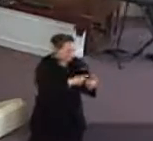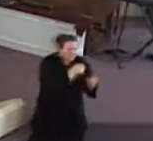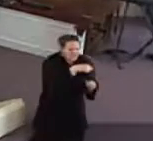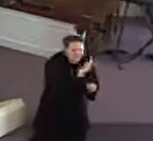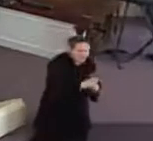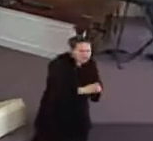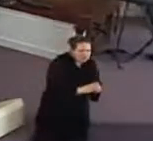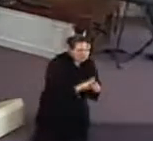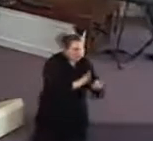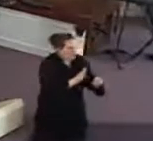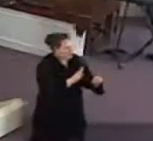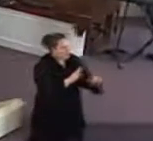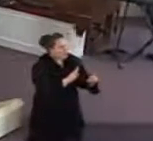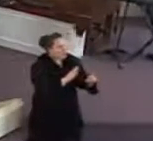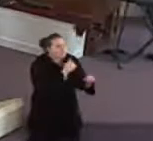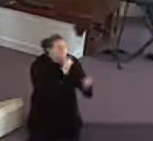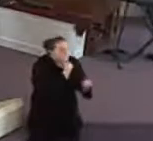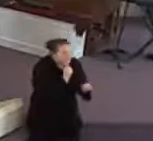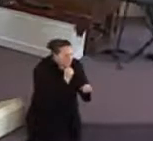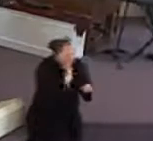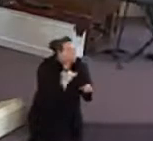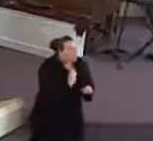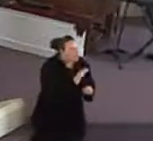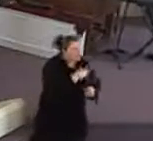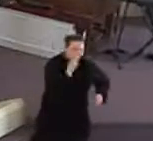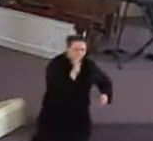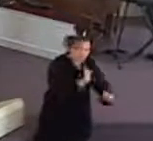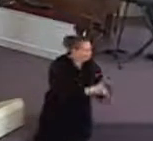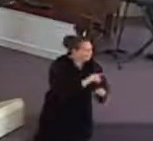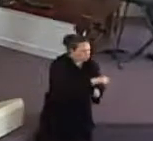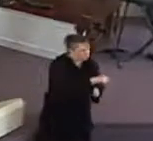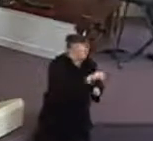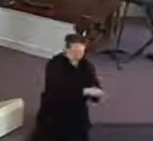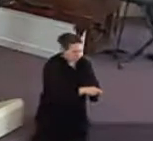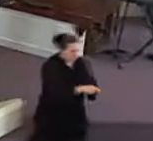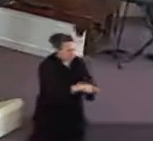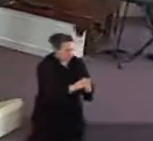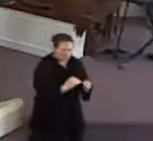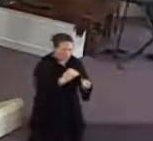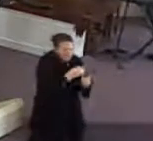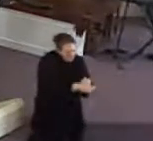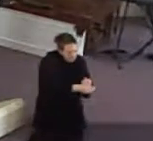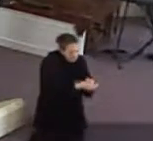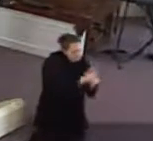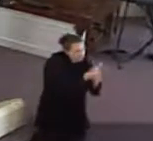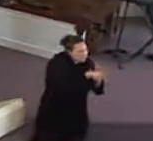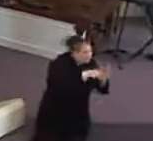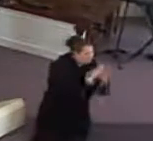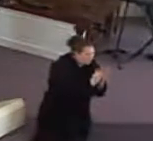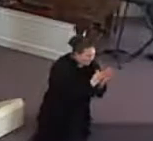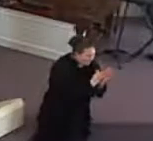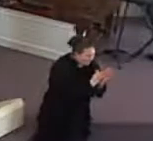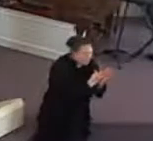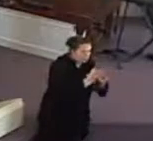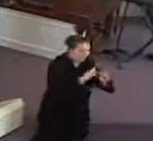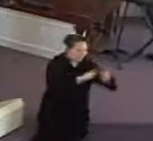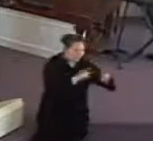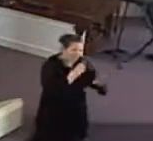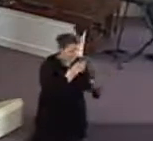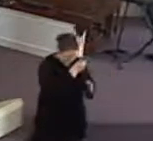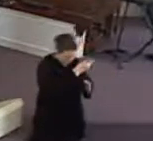long-suffering and patient with us. I can't promise you that it's going to extend another 24 hours, but I'm telling you, you got some